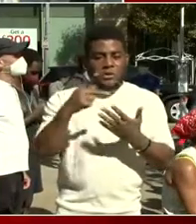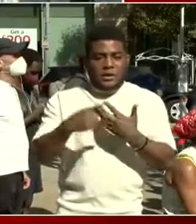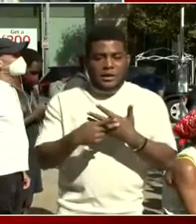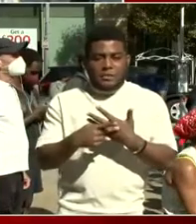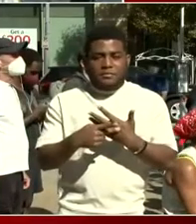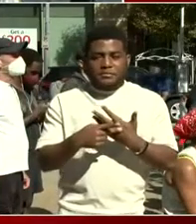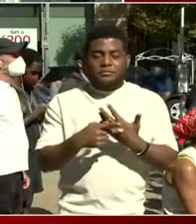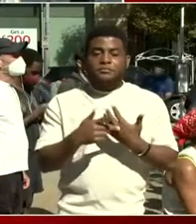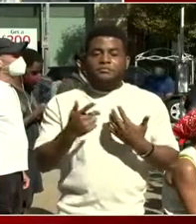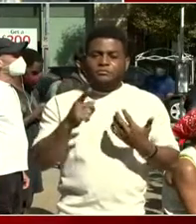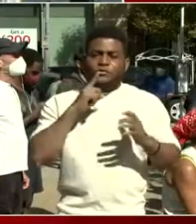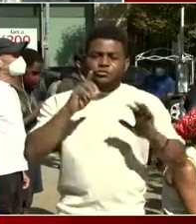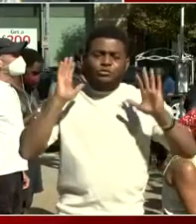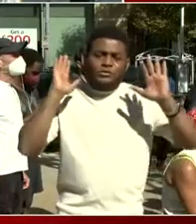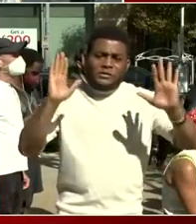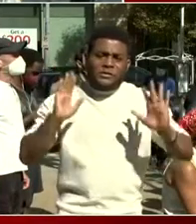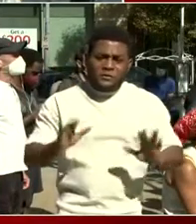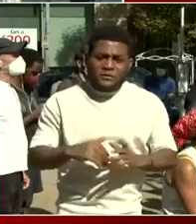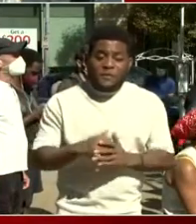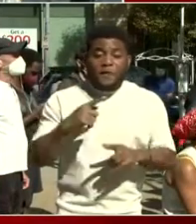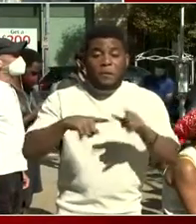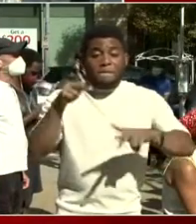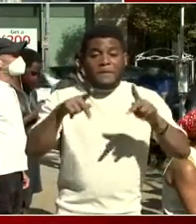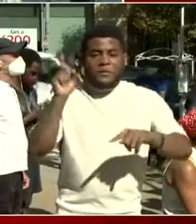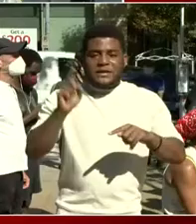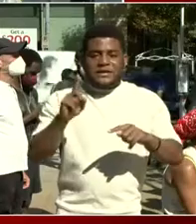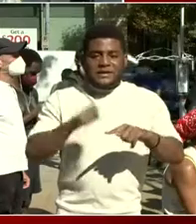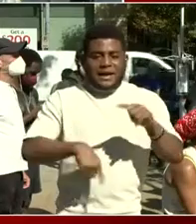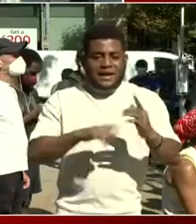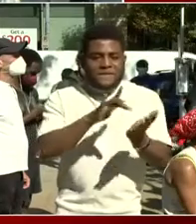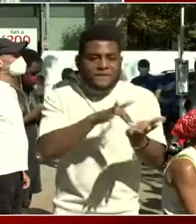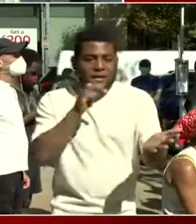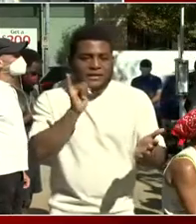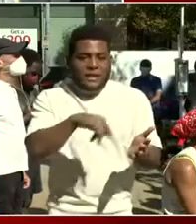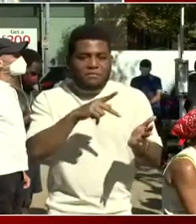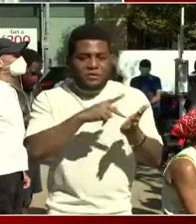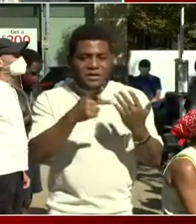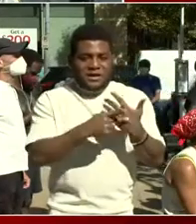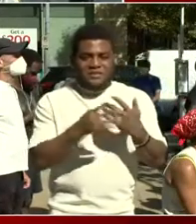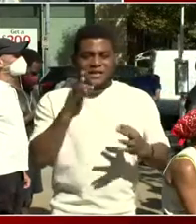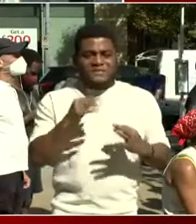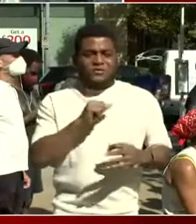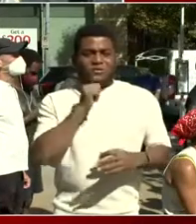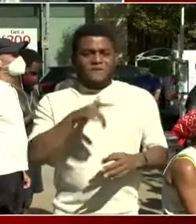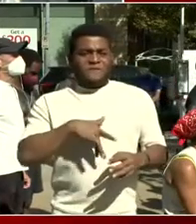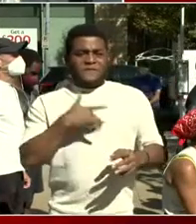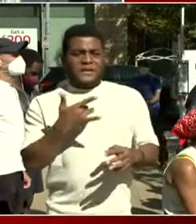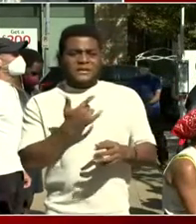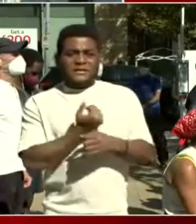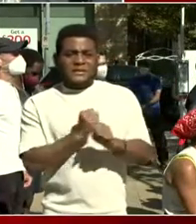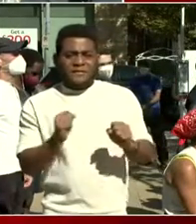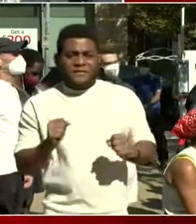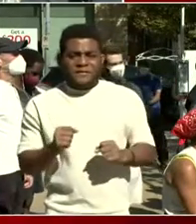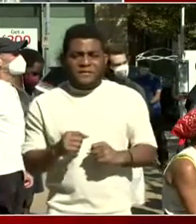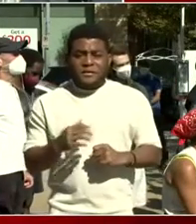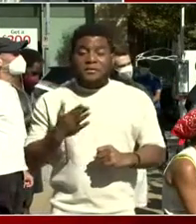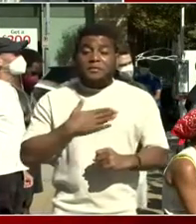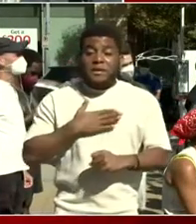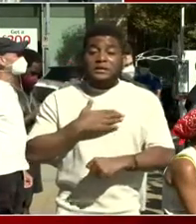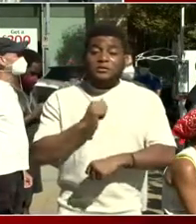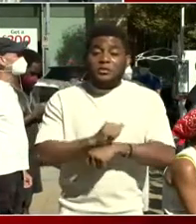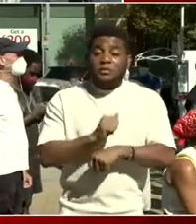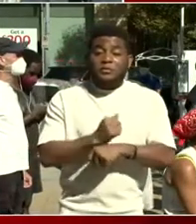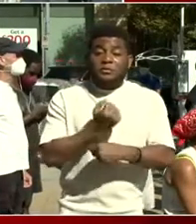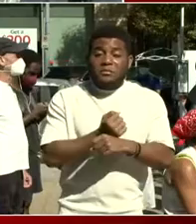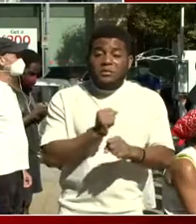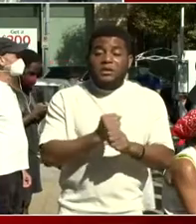great, but people can't take advantage of those programs if they don't feel safe in community. And it's my intention to make sure that residents in that community, that they feel